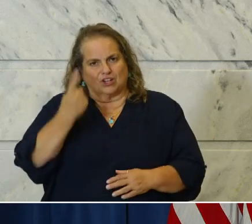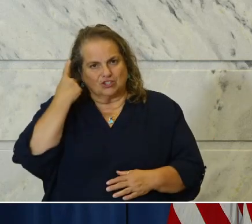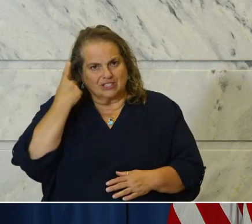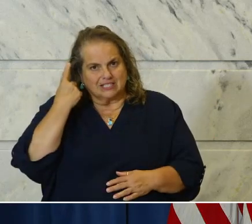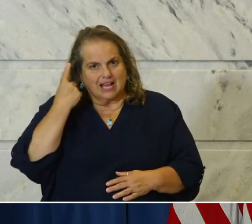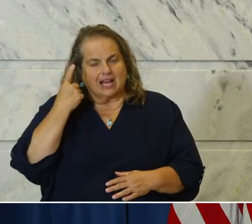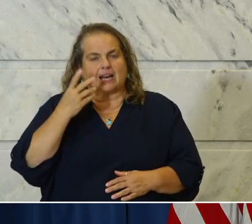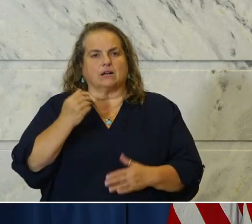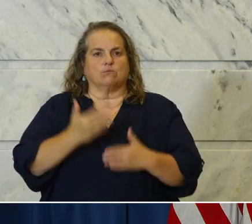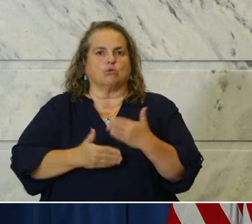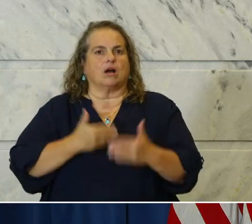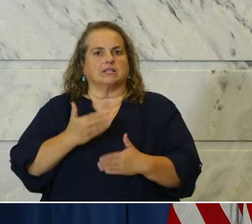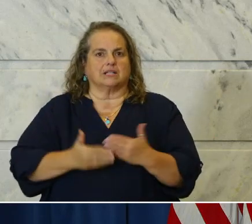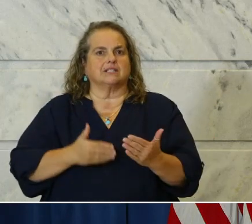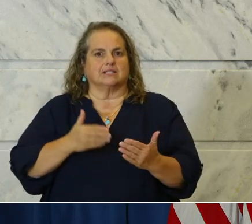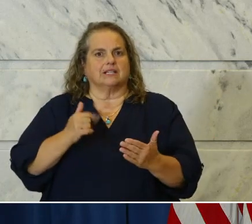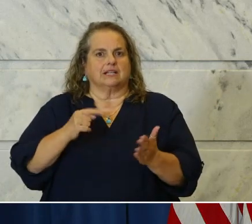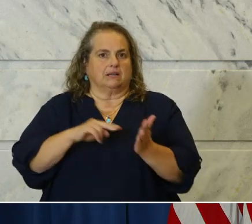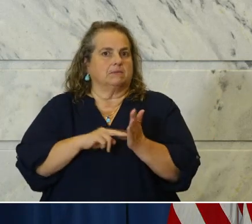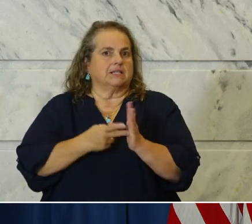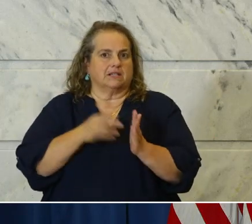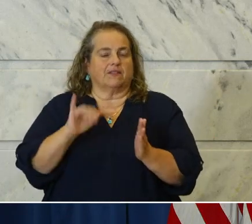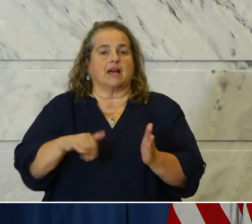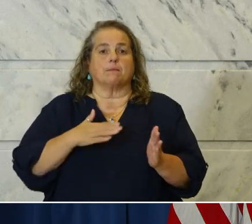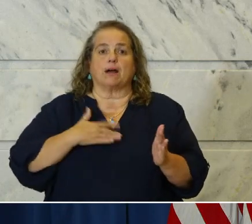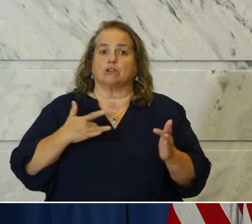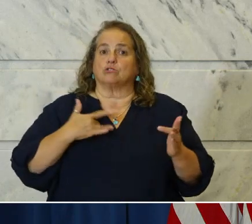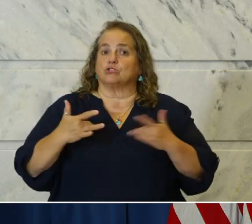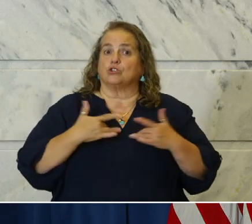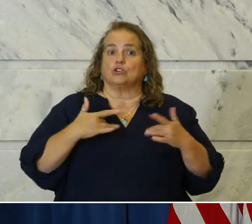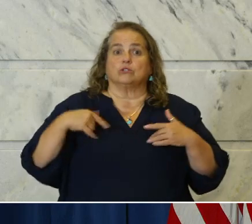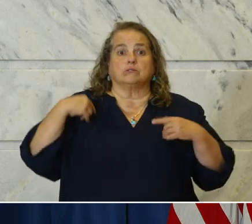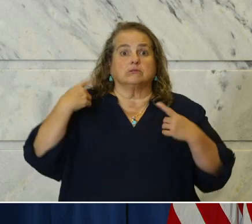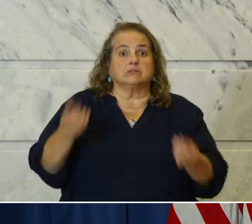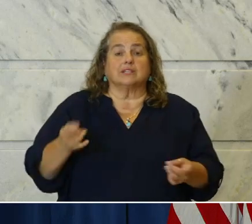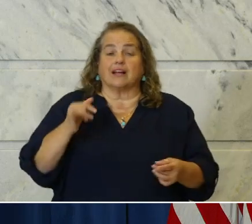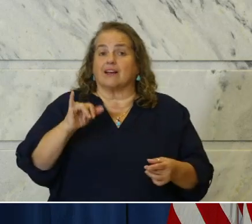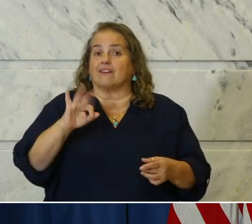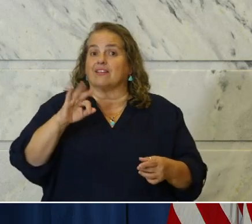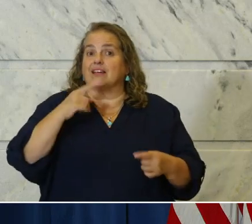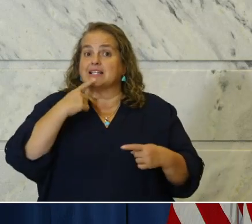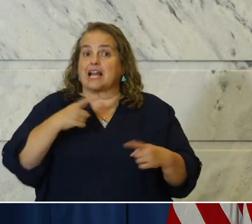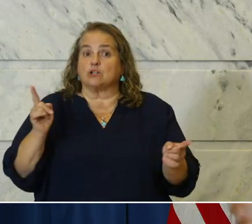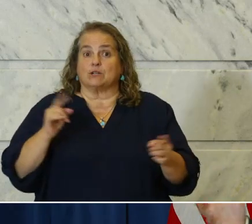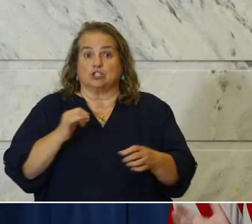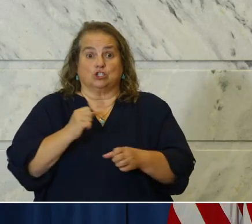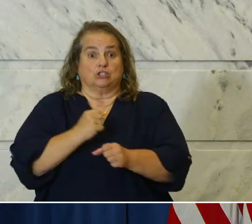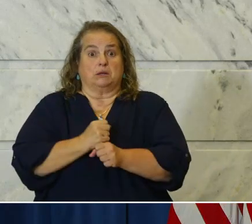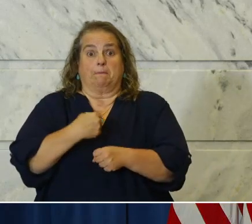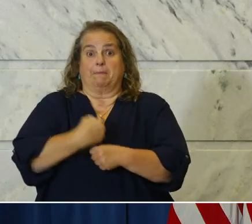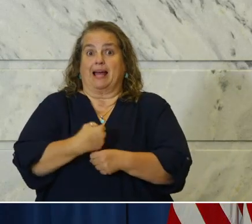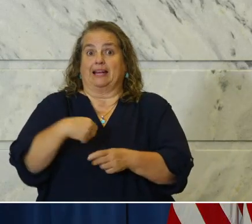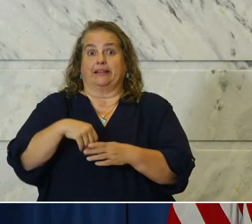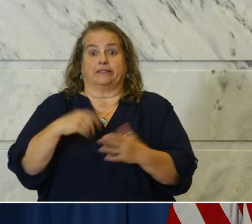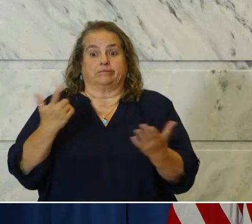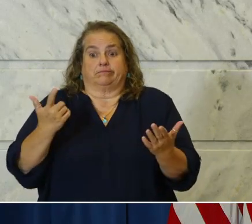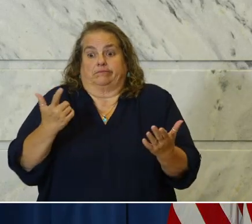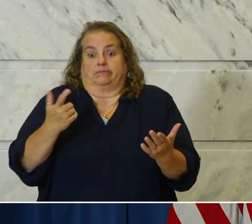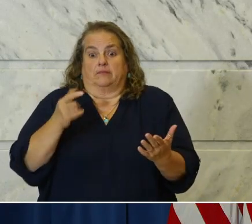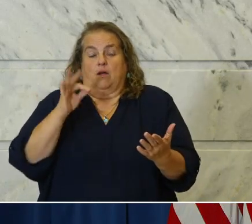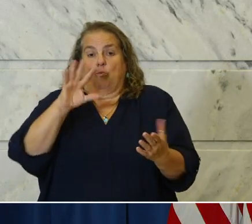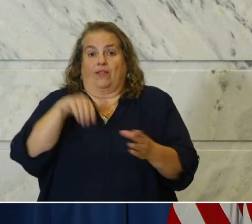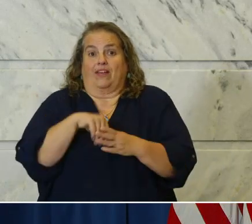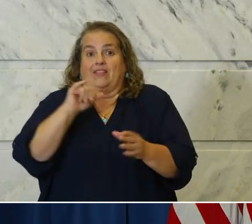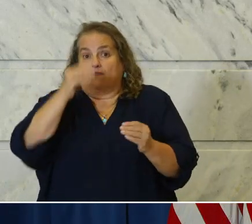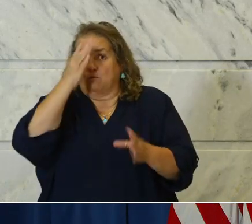and process. My concern all along has been that if an announcement is just made in a vacuum of that information,